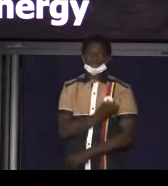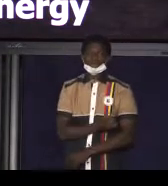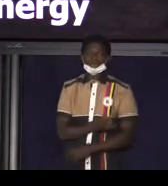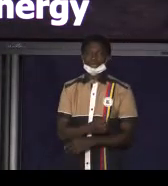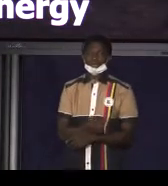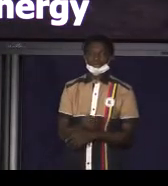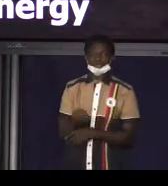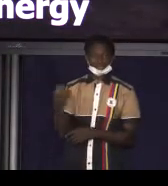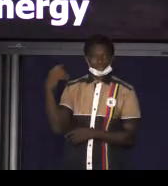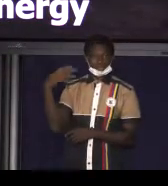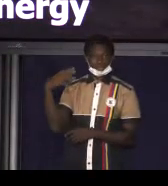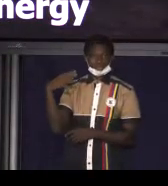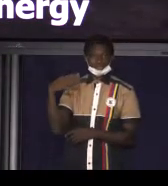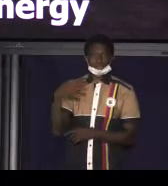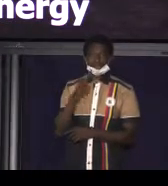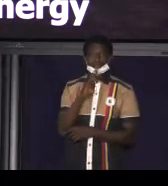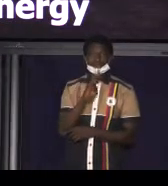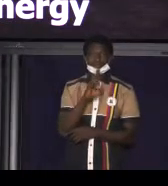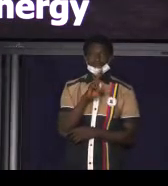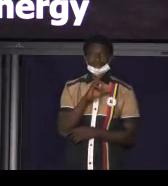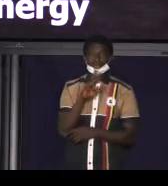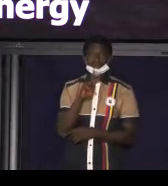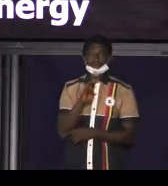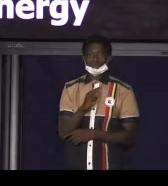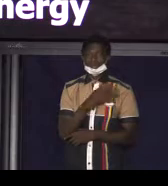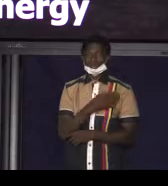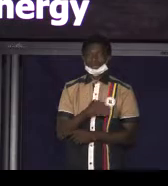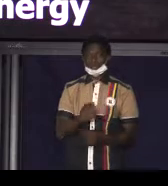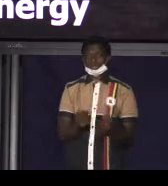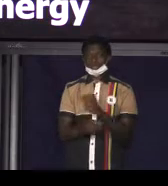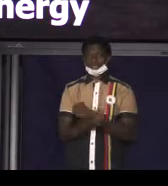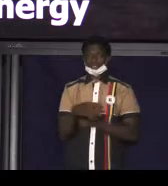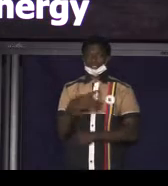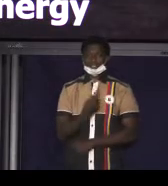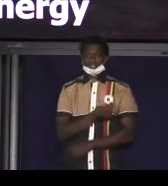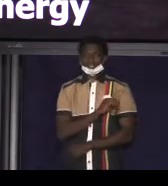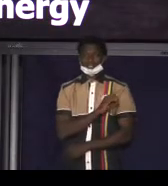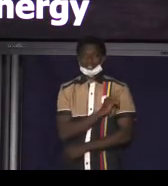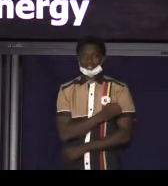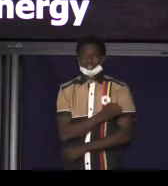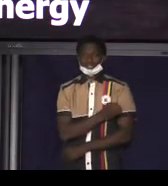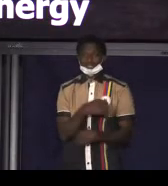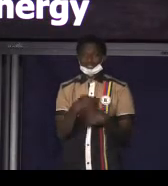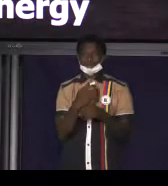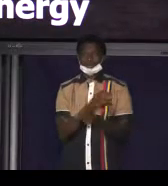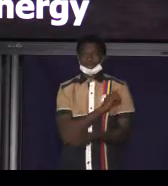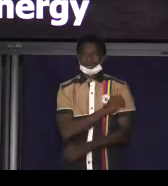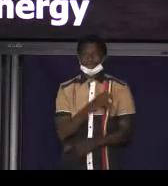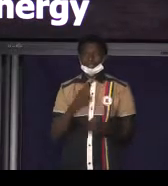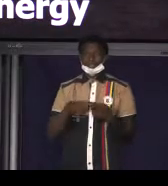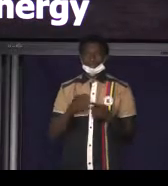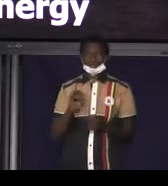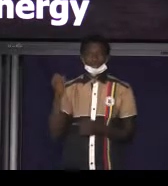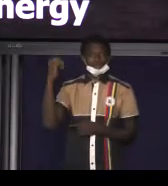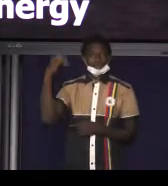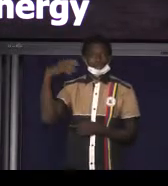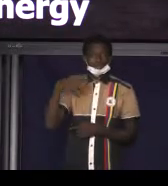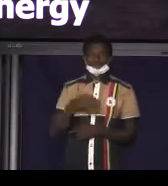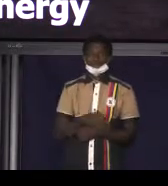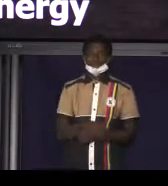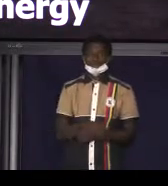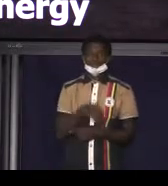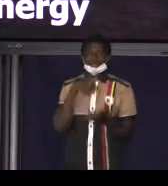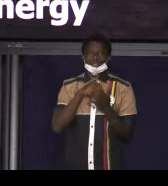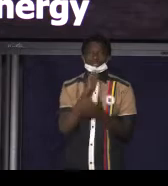it's lightning the bulb, and that is conversion from chemical energy into electrical energy. So a cell